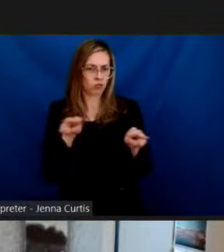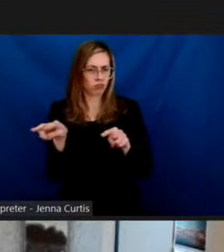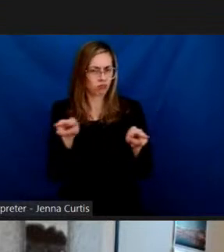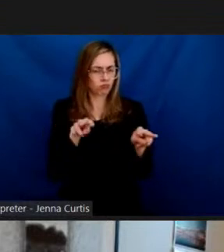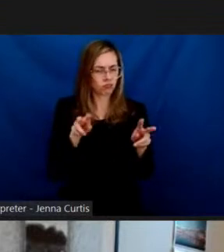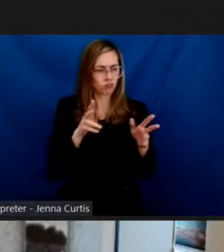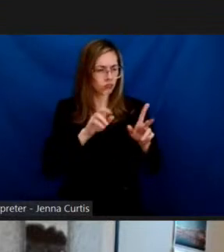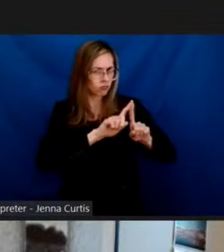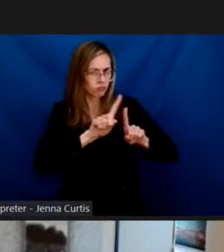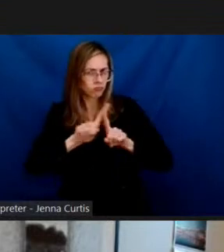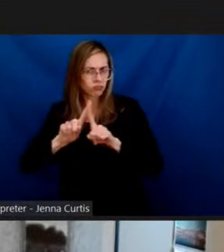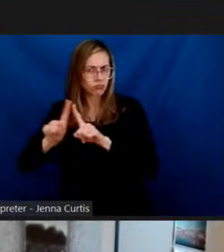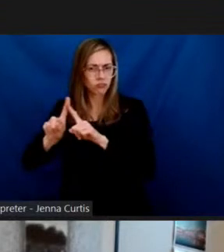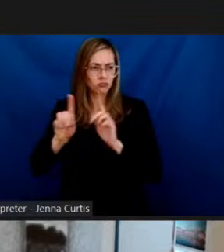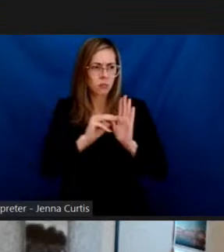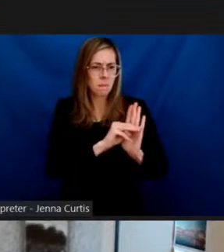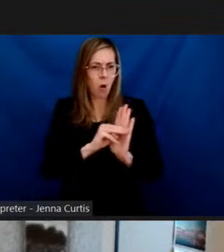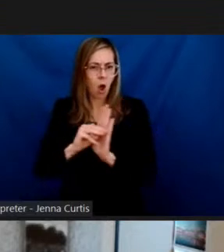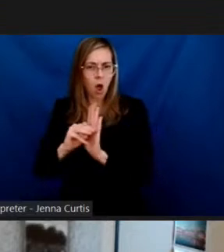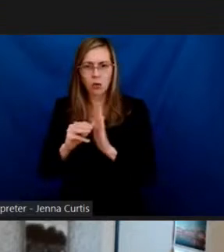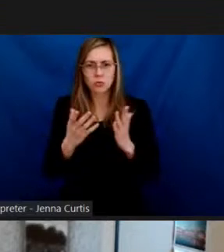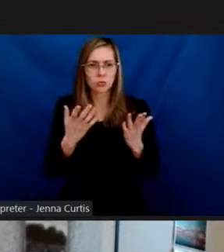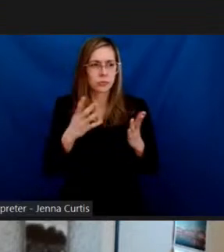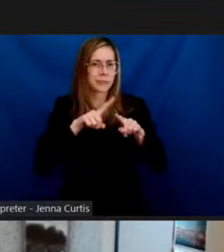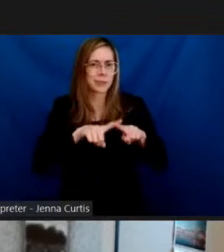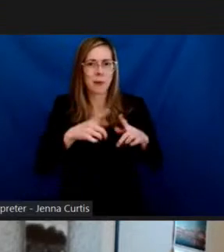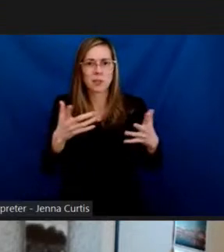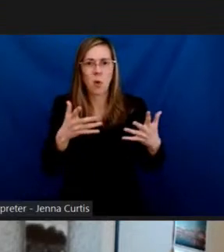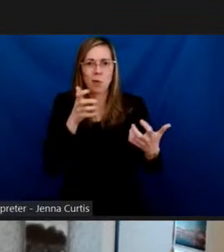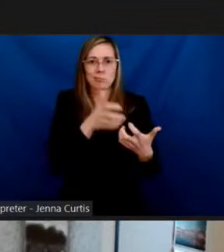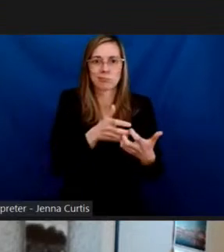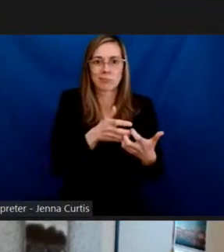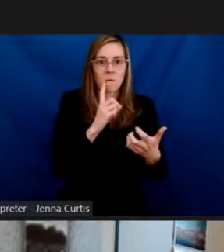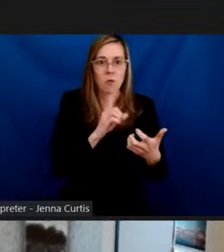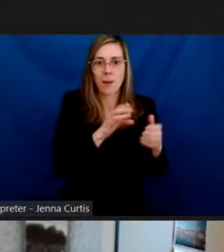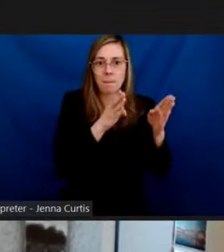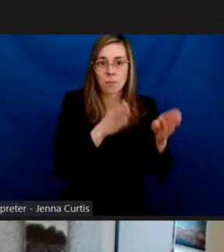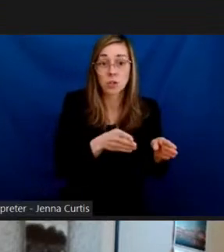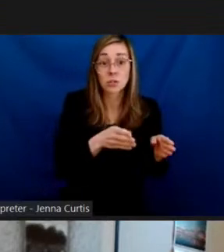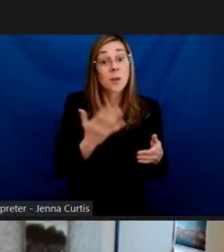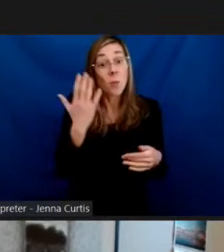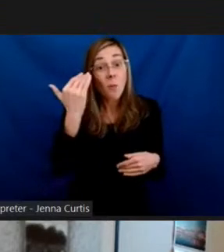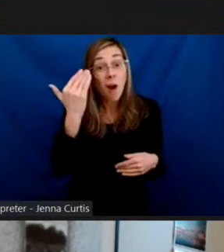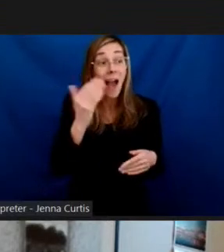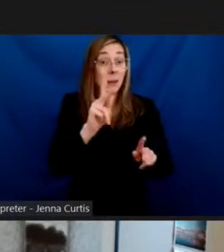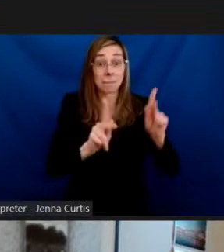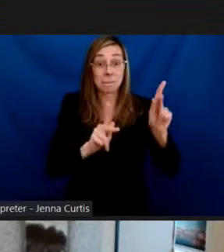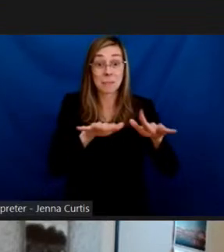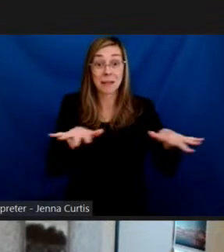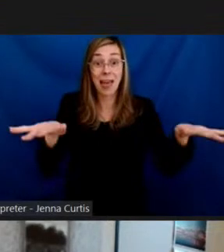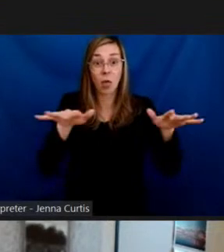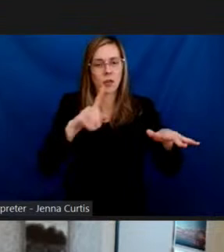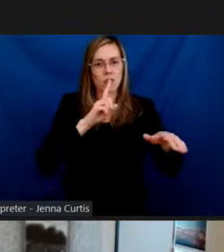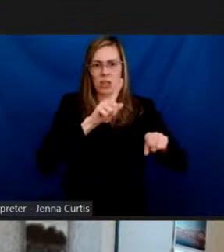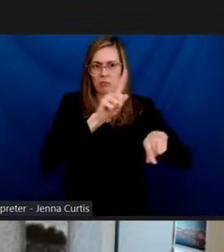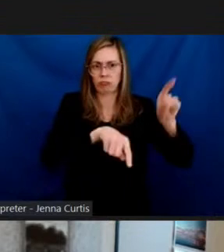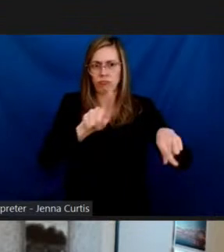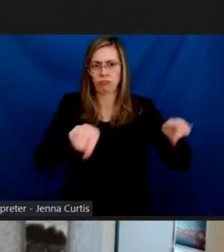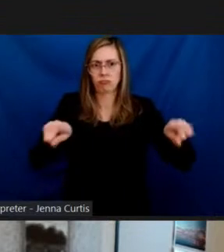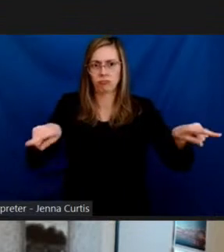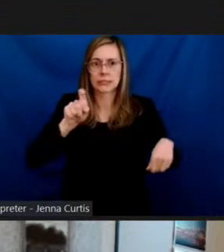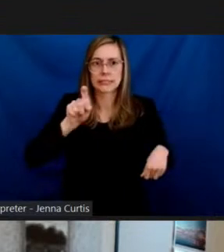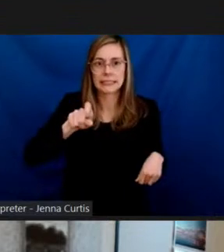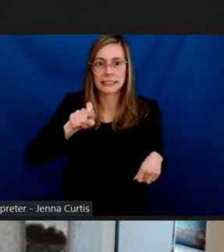based on what works for the individual, because you have all the different kinds of people out there, and we're really looking for a model